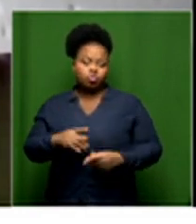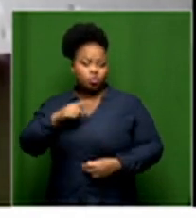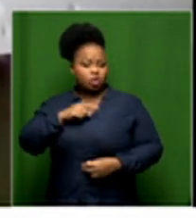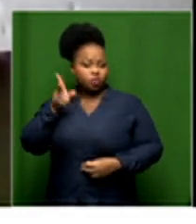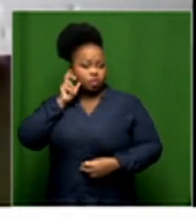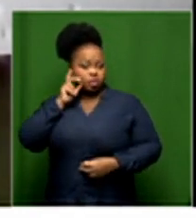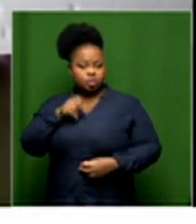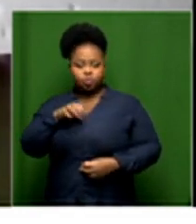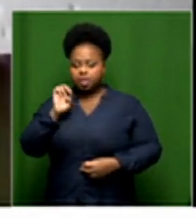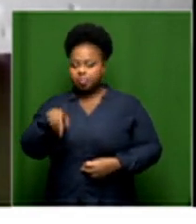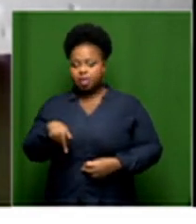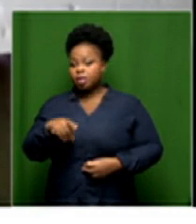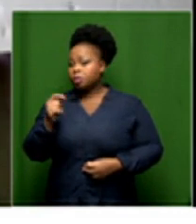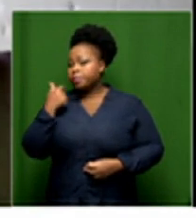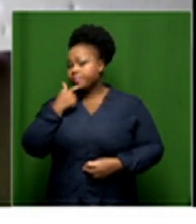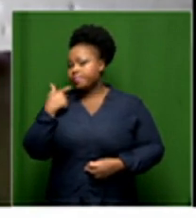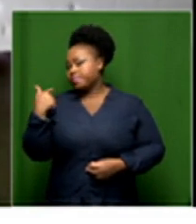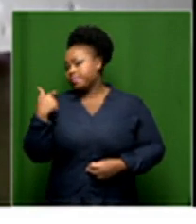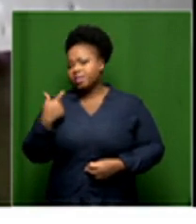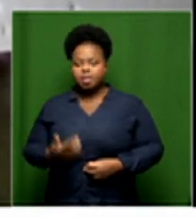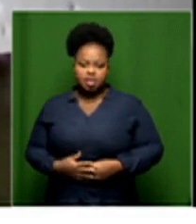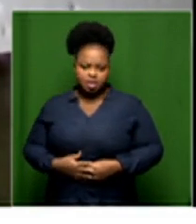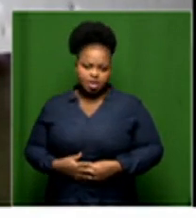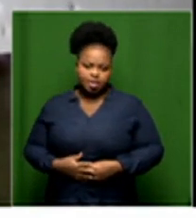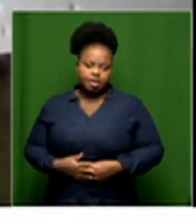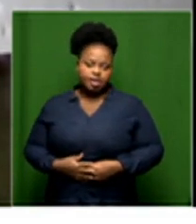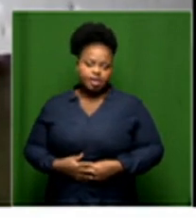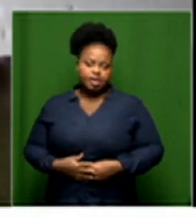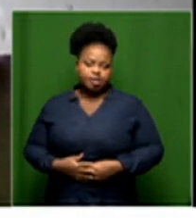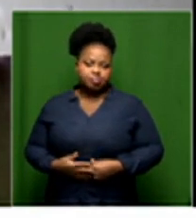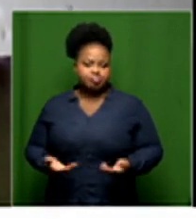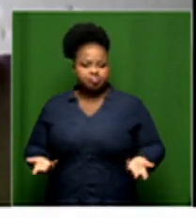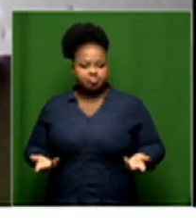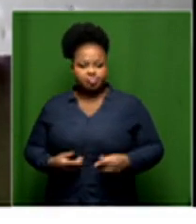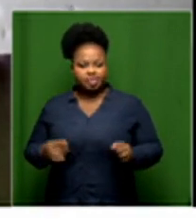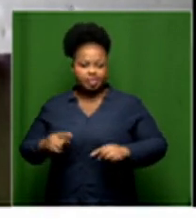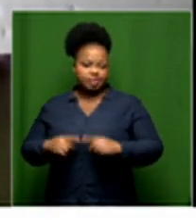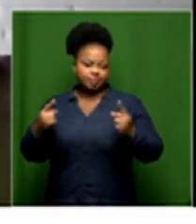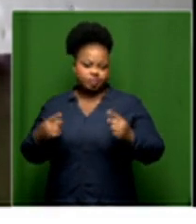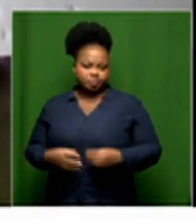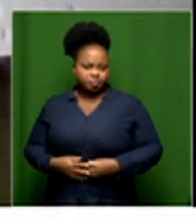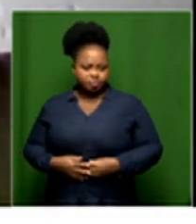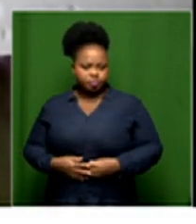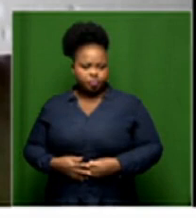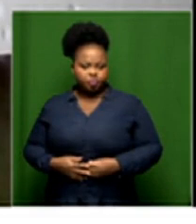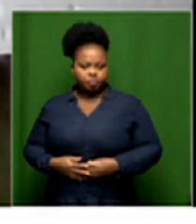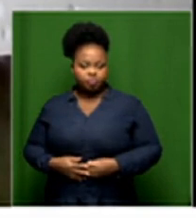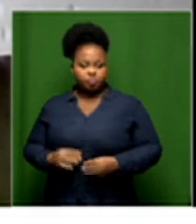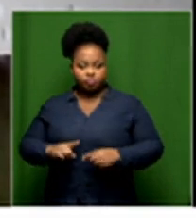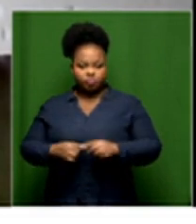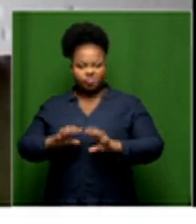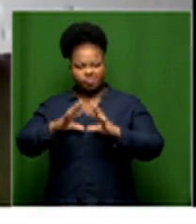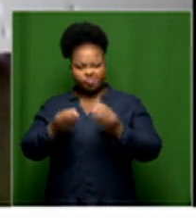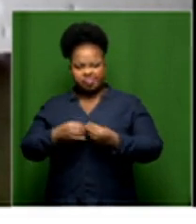my recent EP that I've dropped. It's a different feel in terms of what I'm